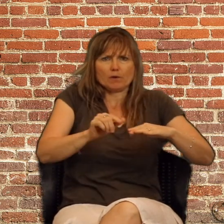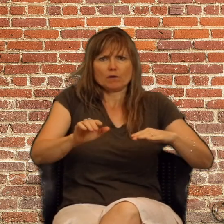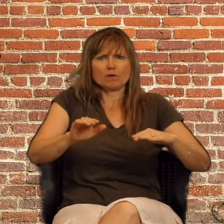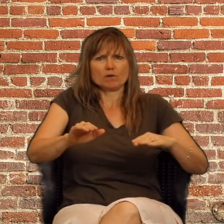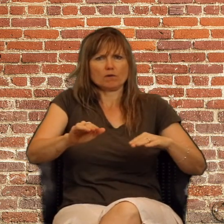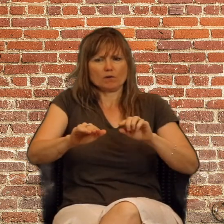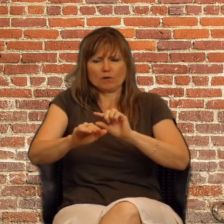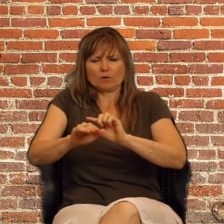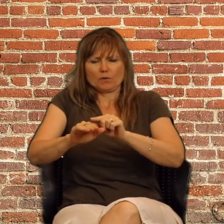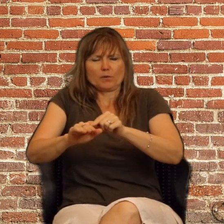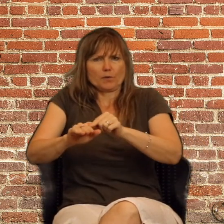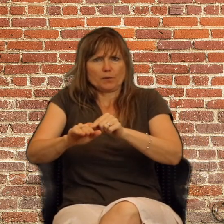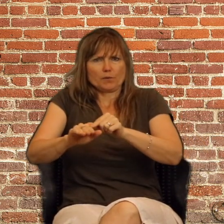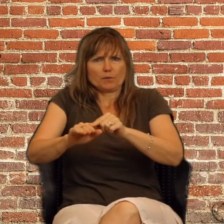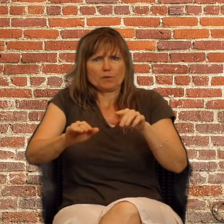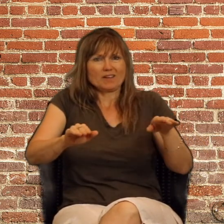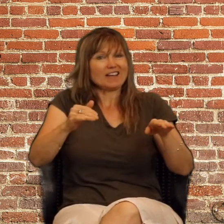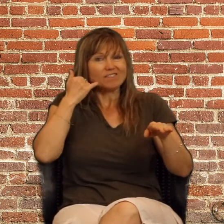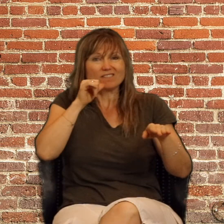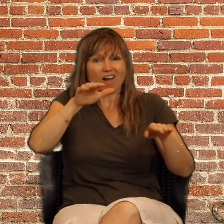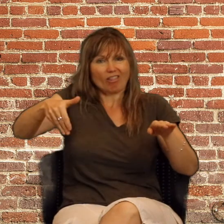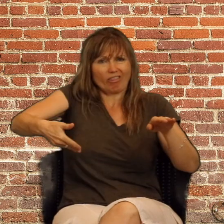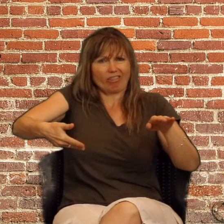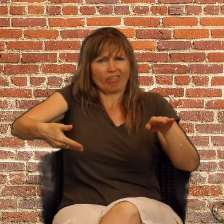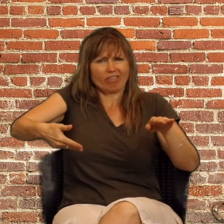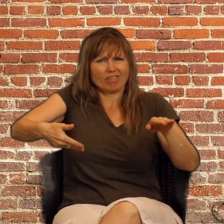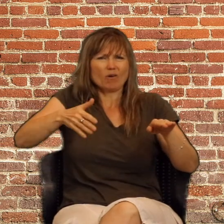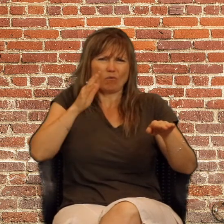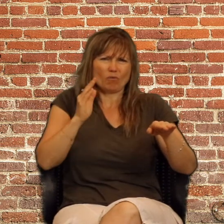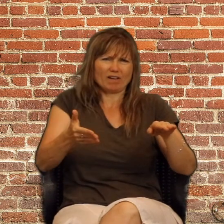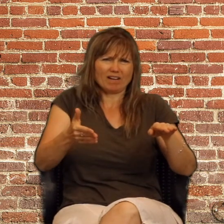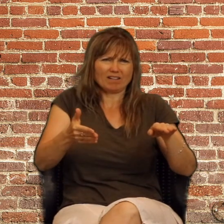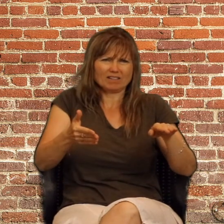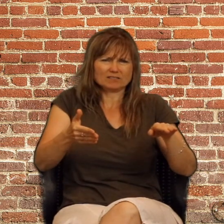back. Once you sew this down,